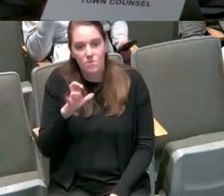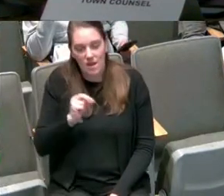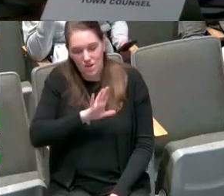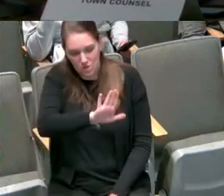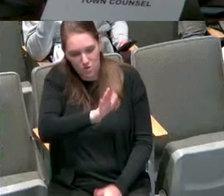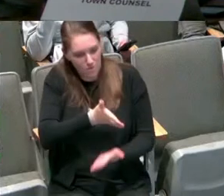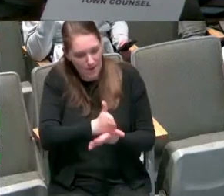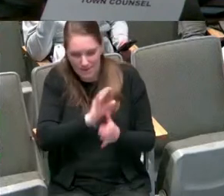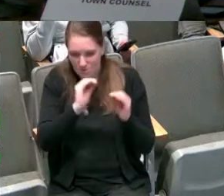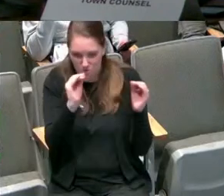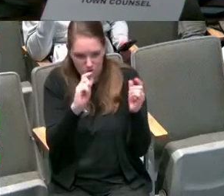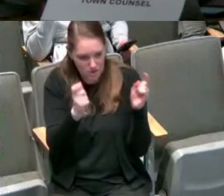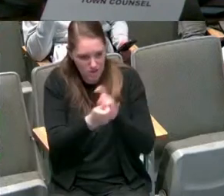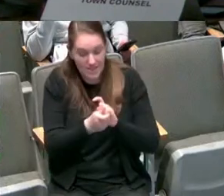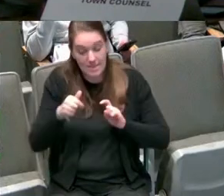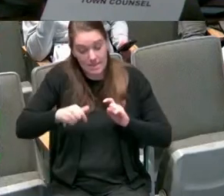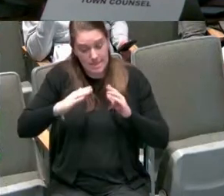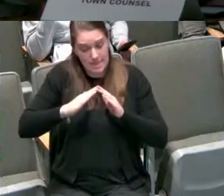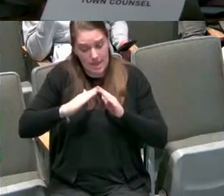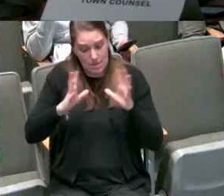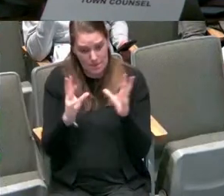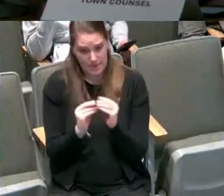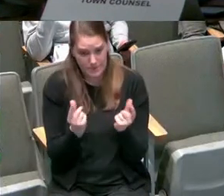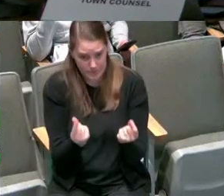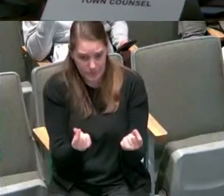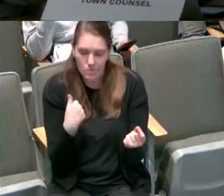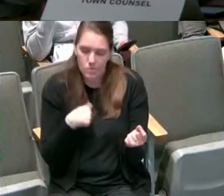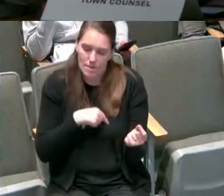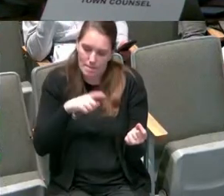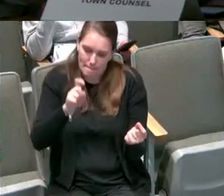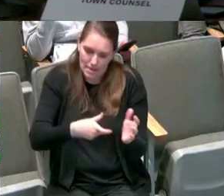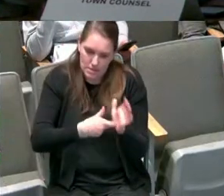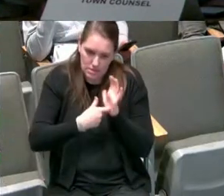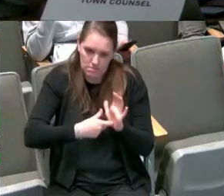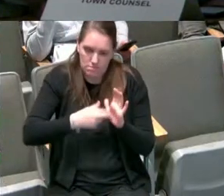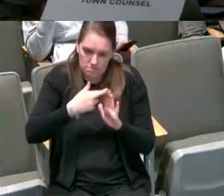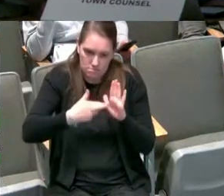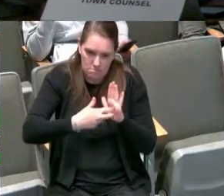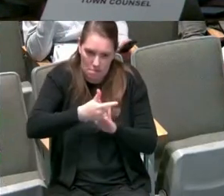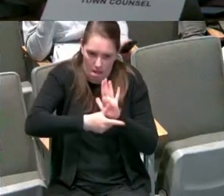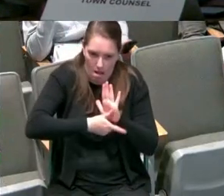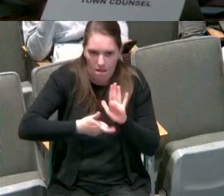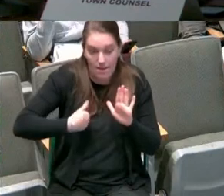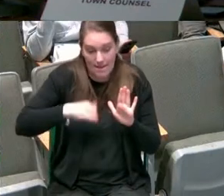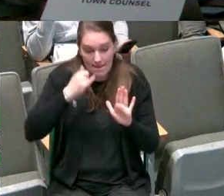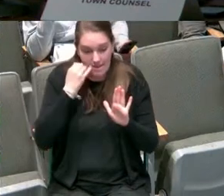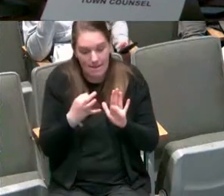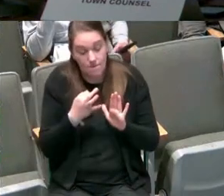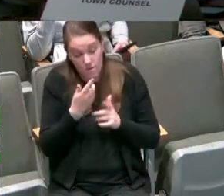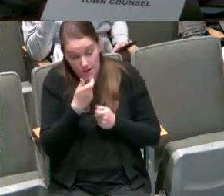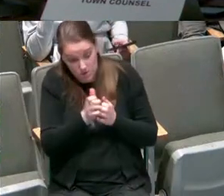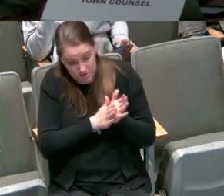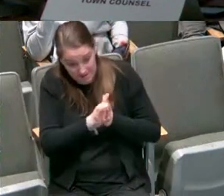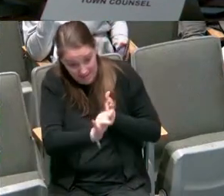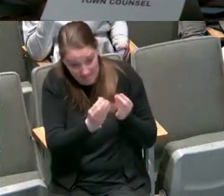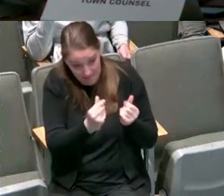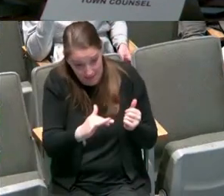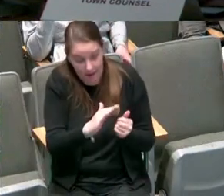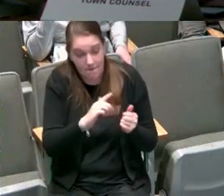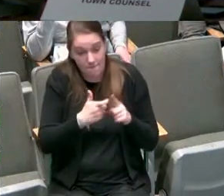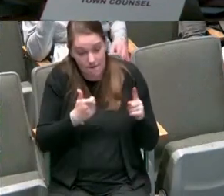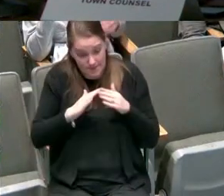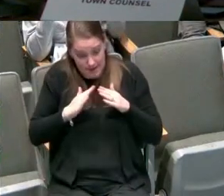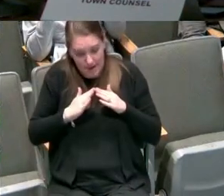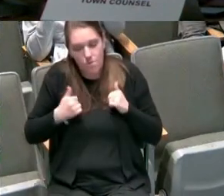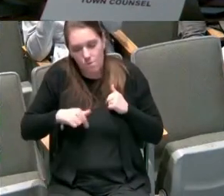changed all we're do all town meeting is doing and we have to do by Statute whenever we acquire an interest by land as the town is to get an